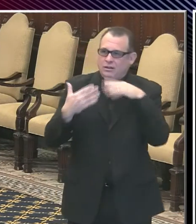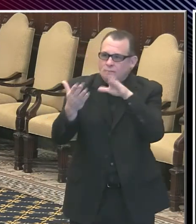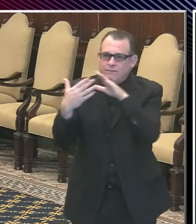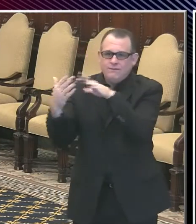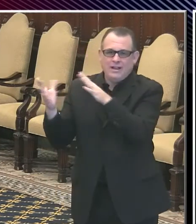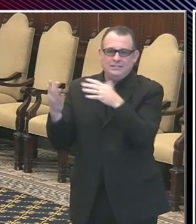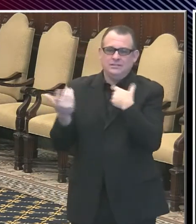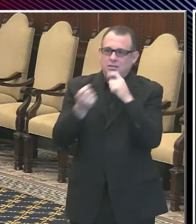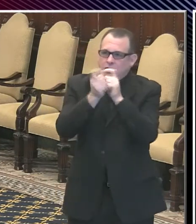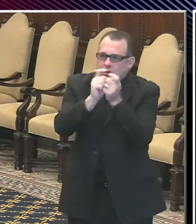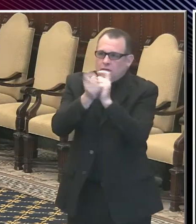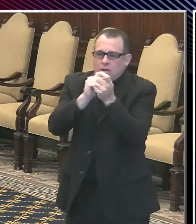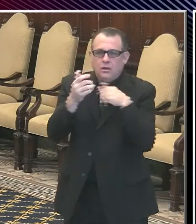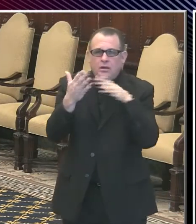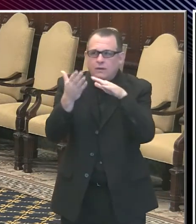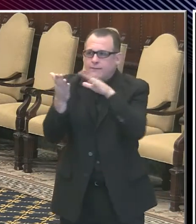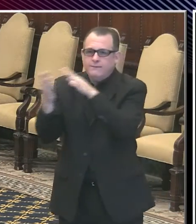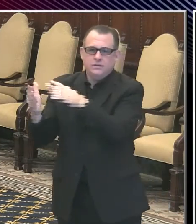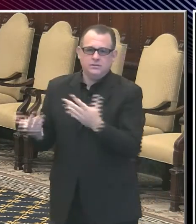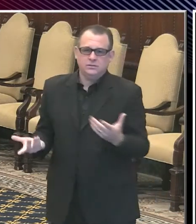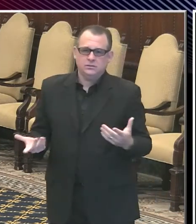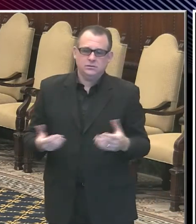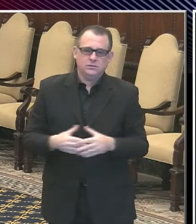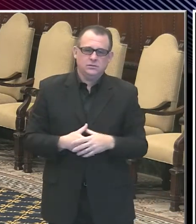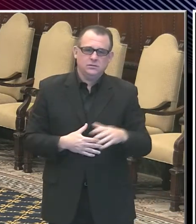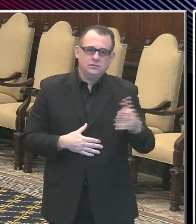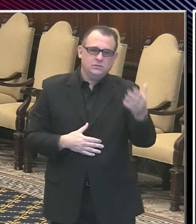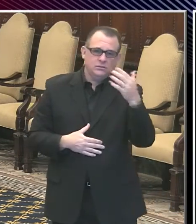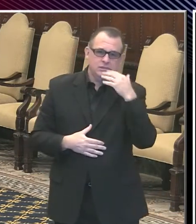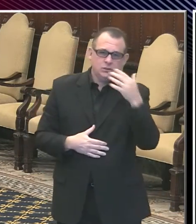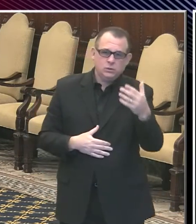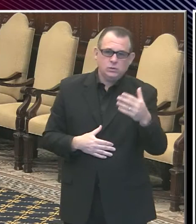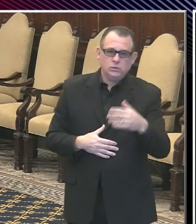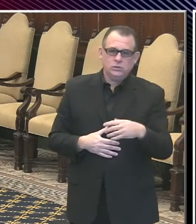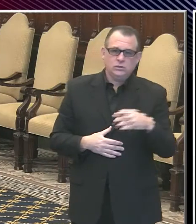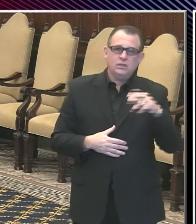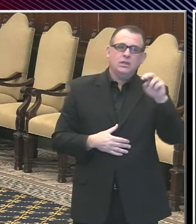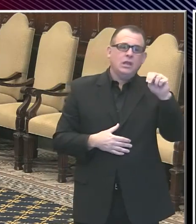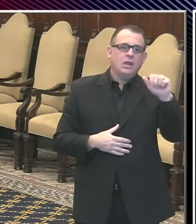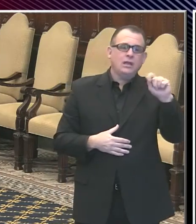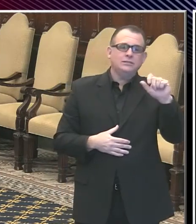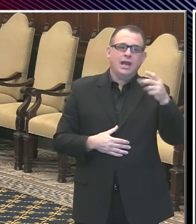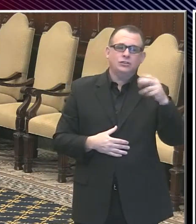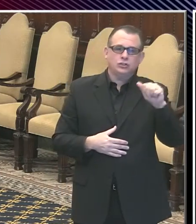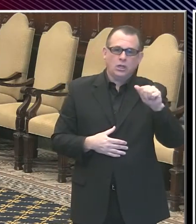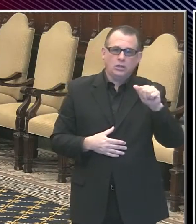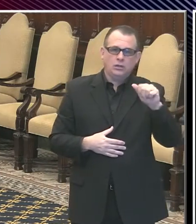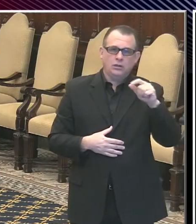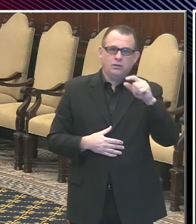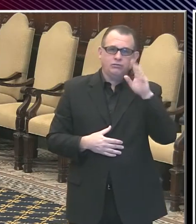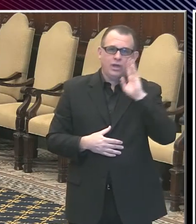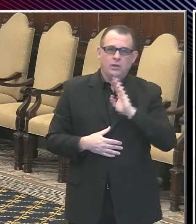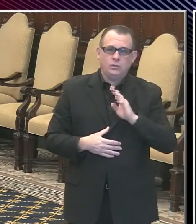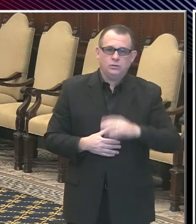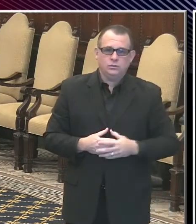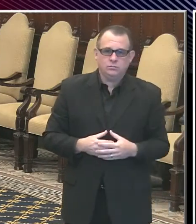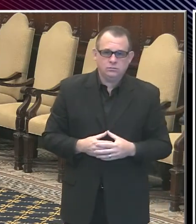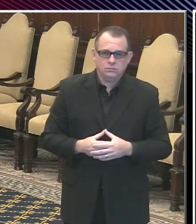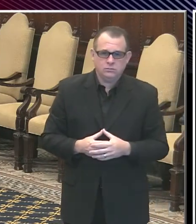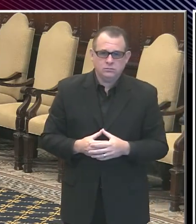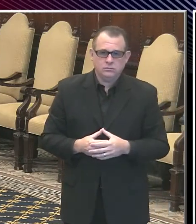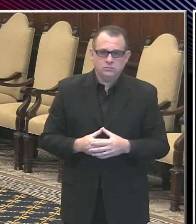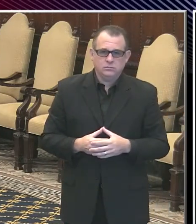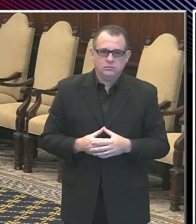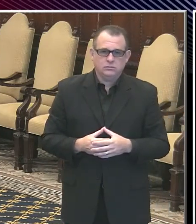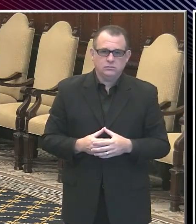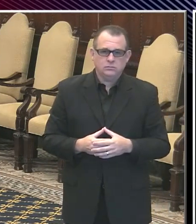Next, we go to Natasha Brown of CBS 3. Hi, just have a question just for Dr. Farley. I'm